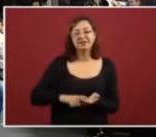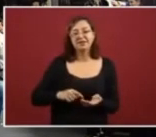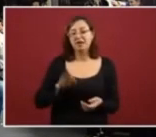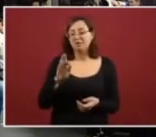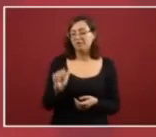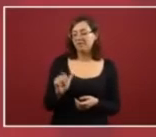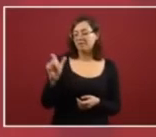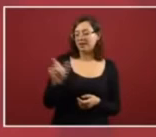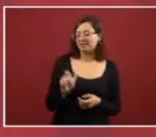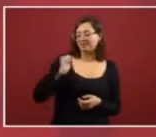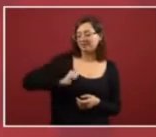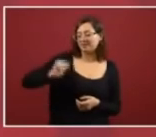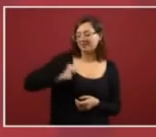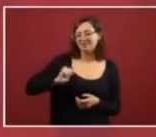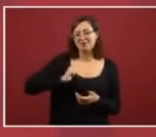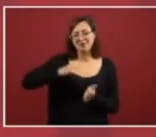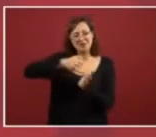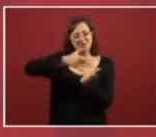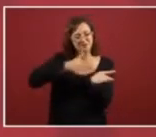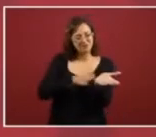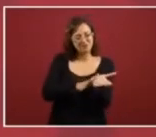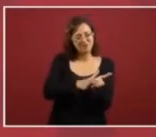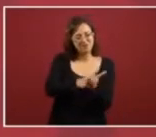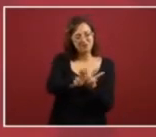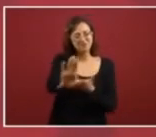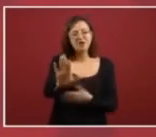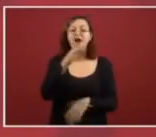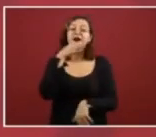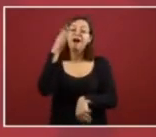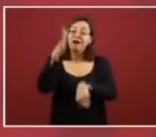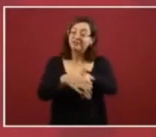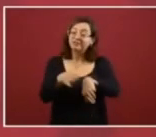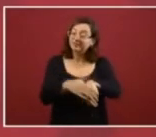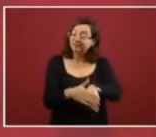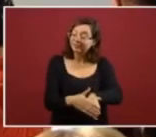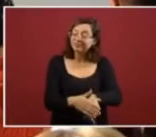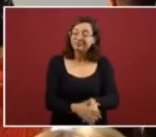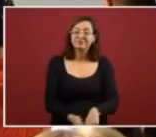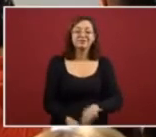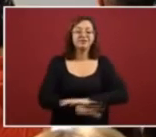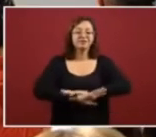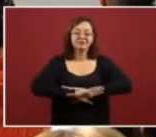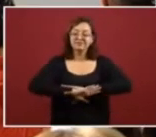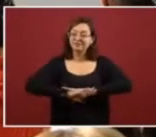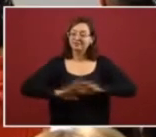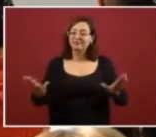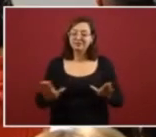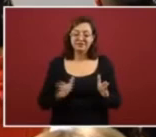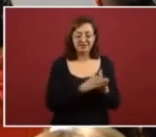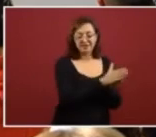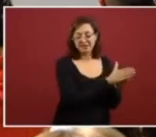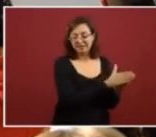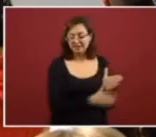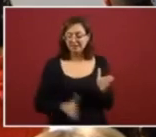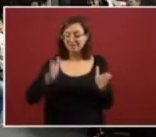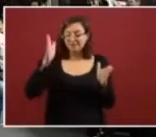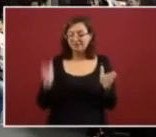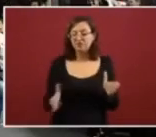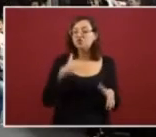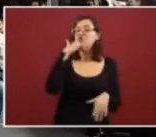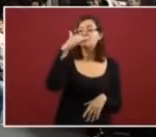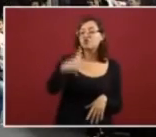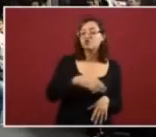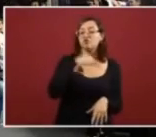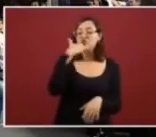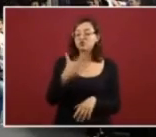Even fax. De que ya. That now. Se acabó. It has el régimen. The regimen. De corrupción.